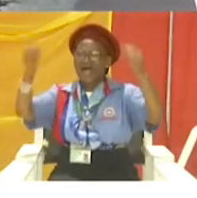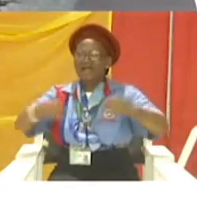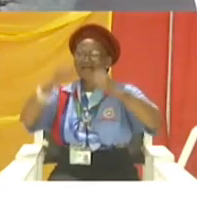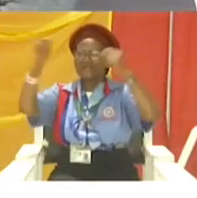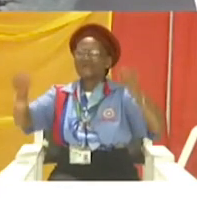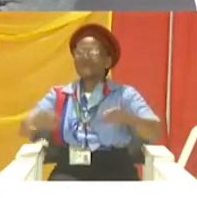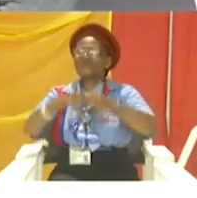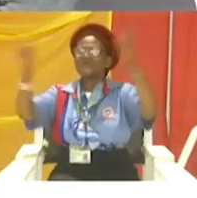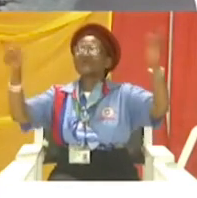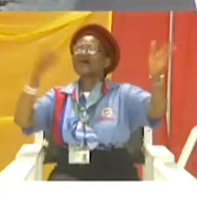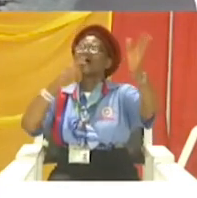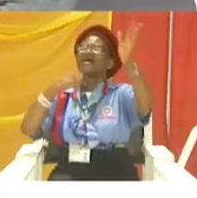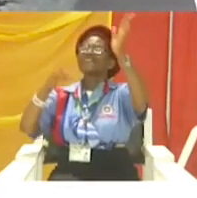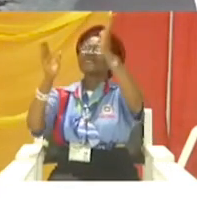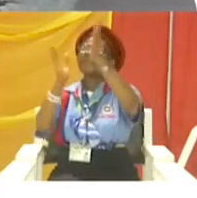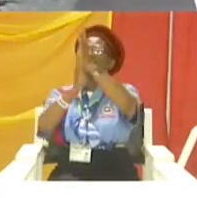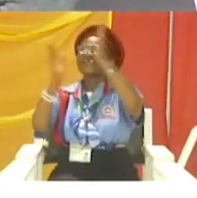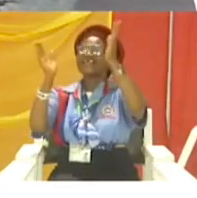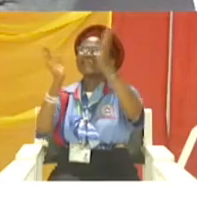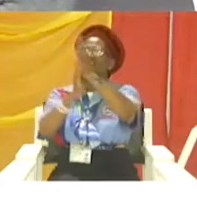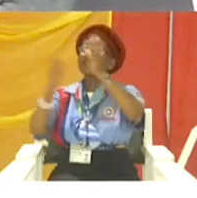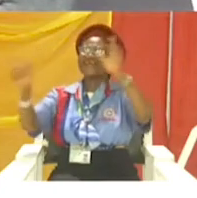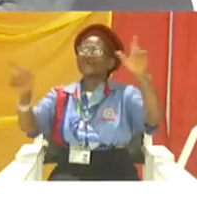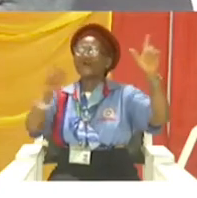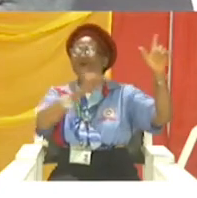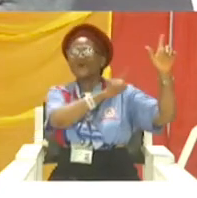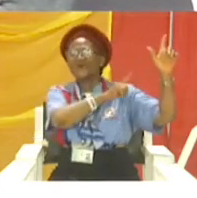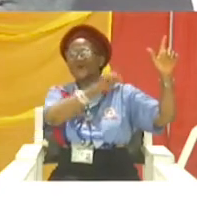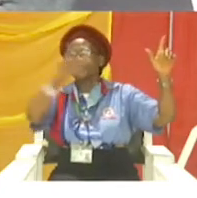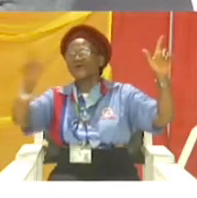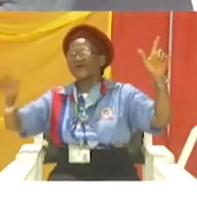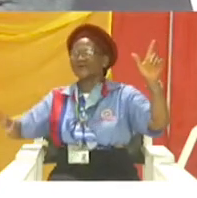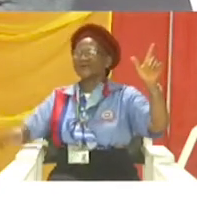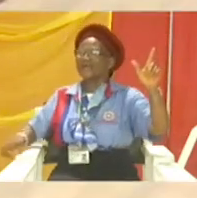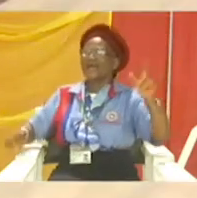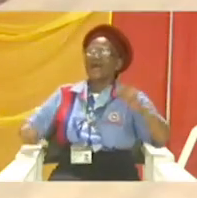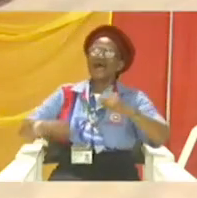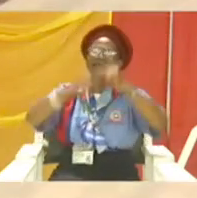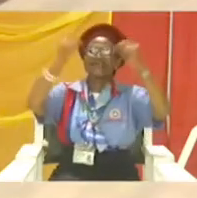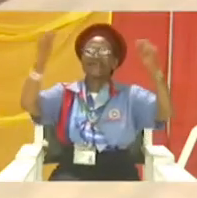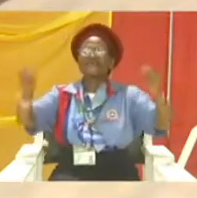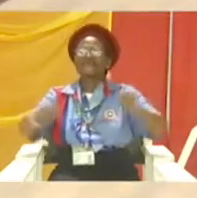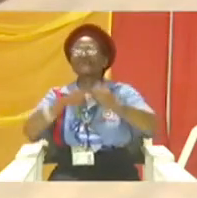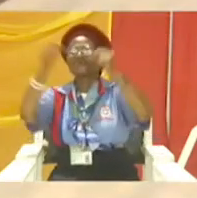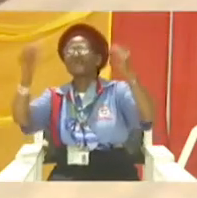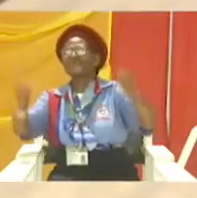Hallelujah, hallelujah, praise the Lord.